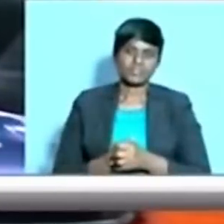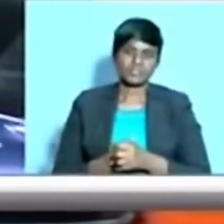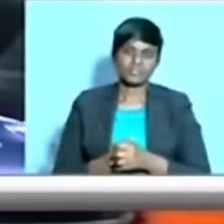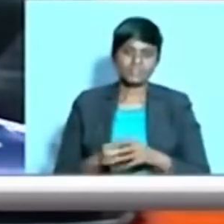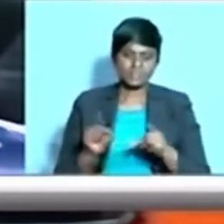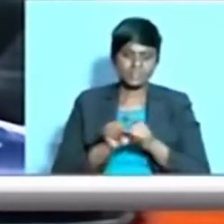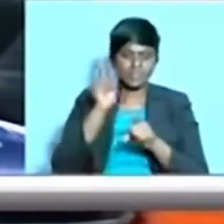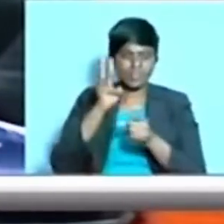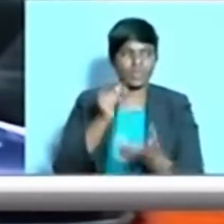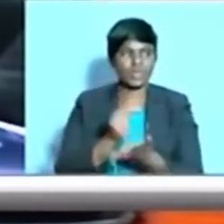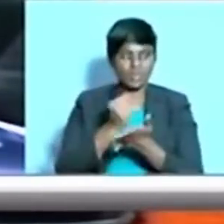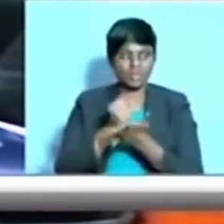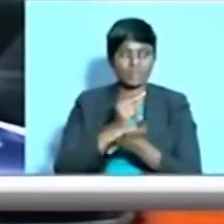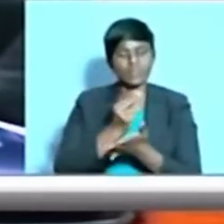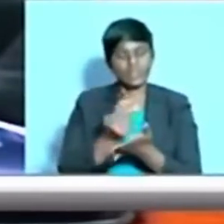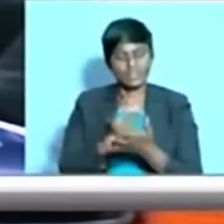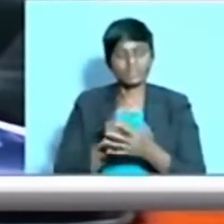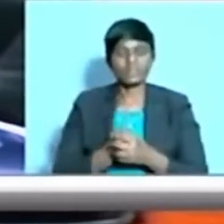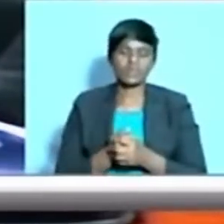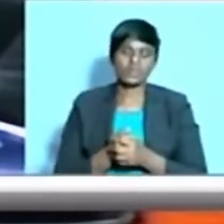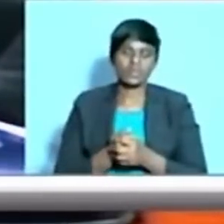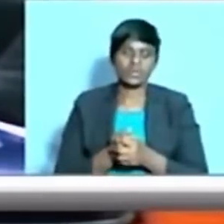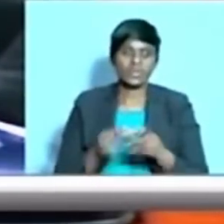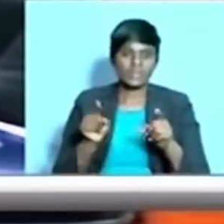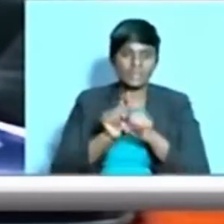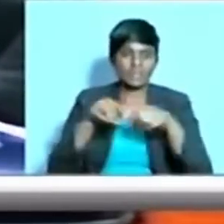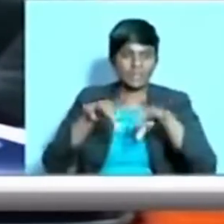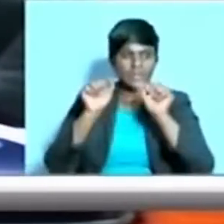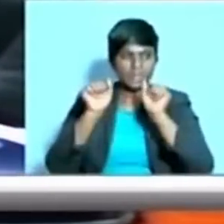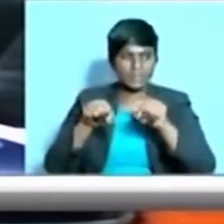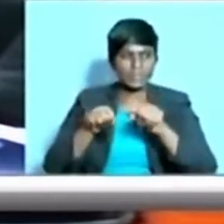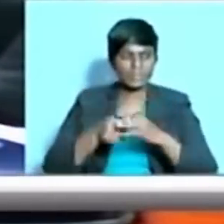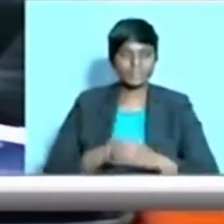It will help us. You may continue.